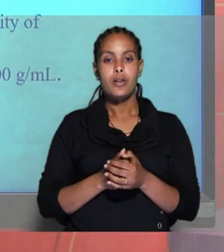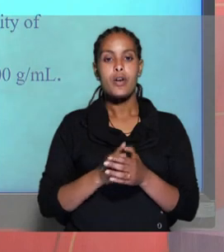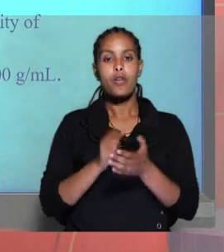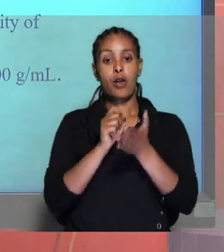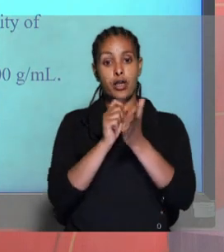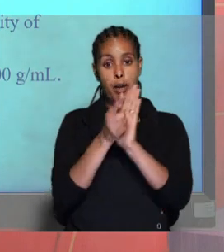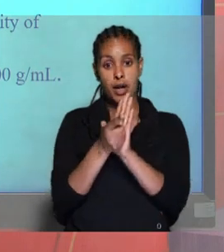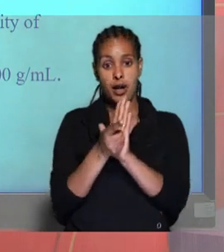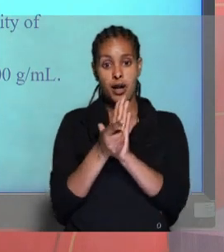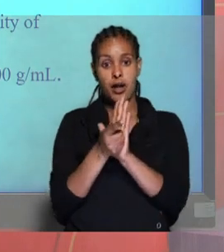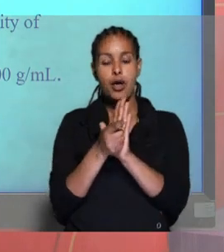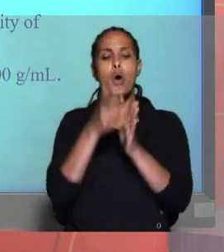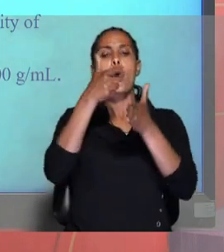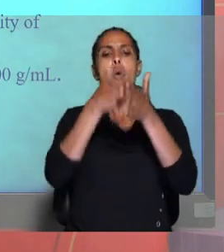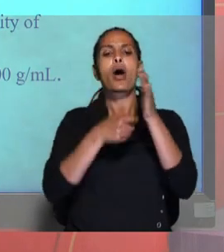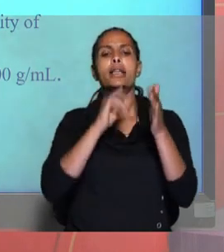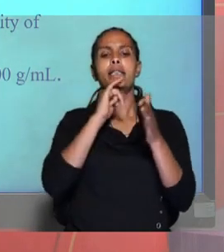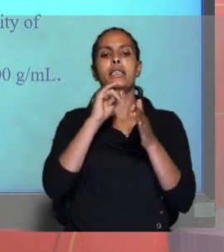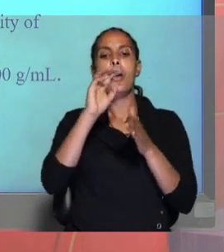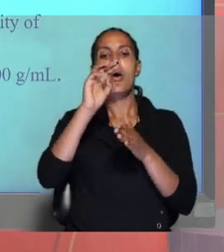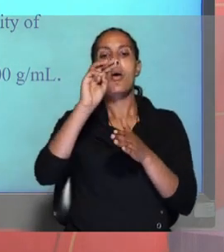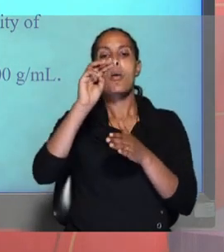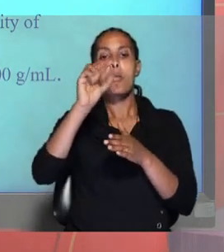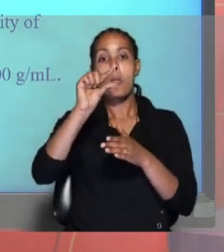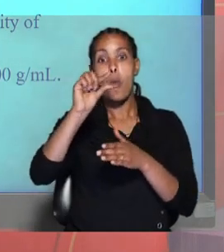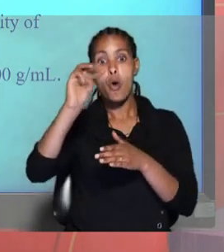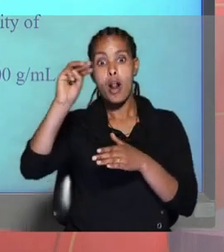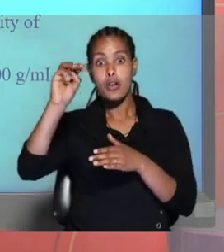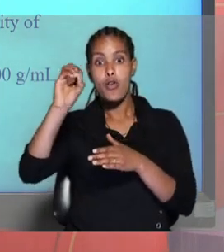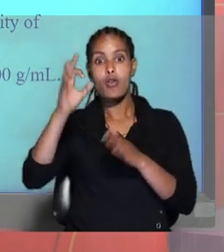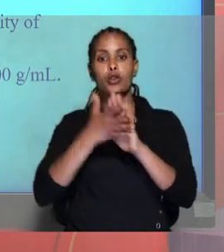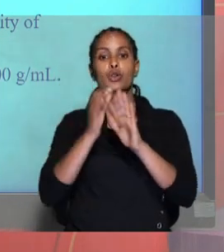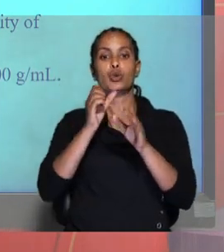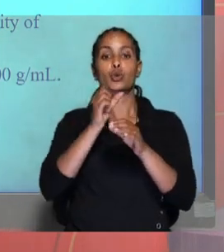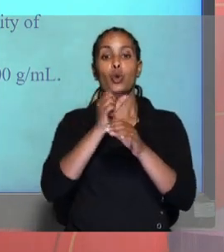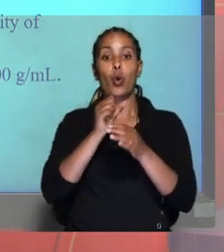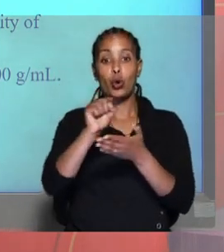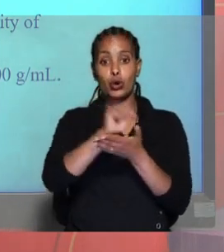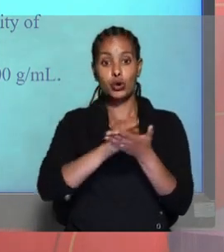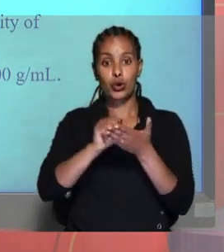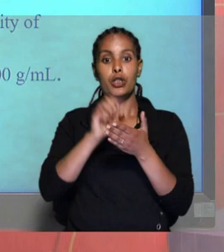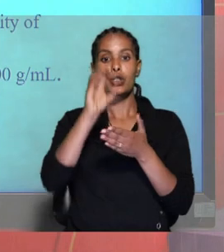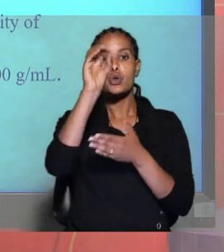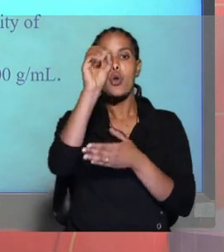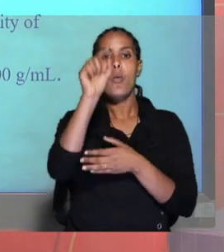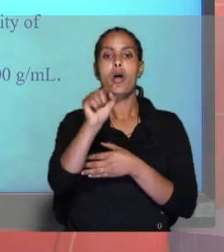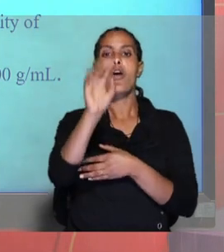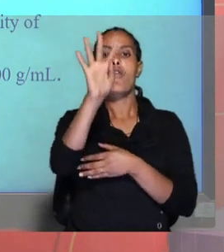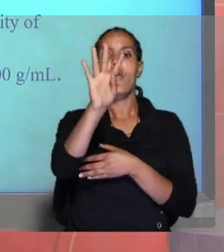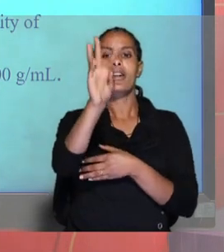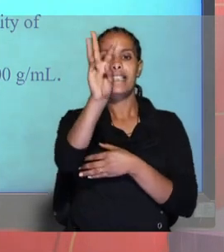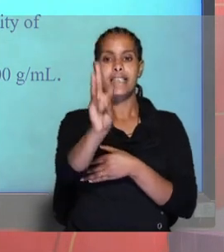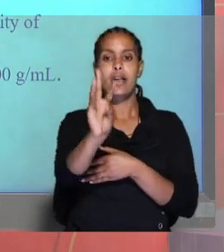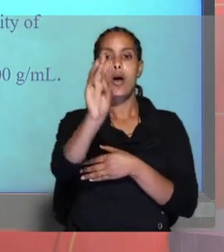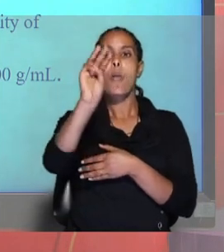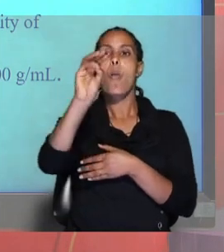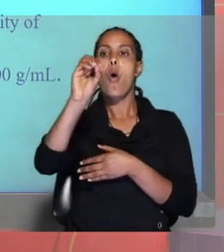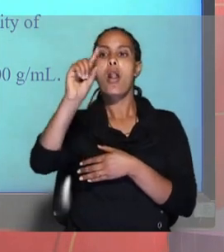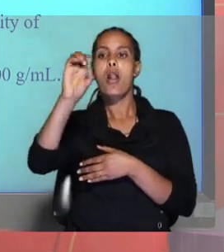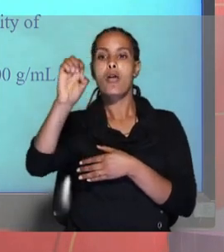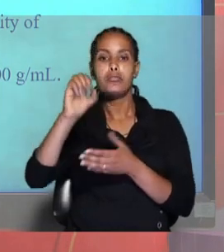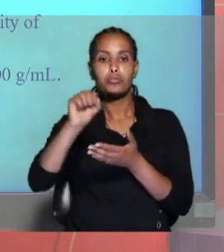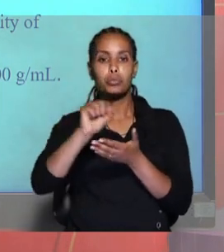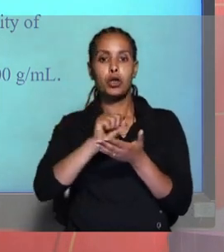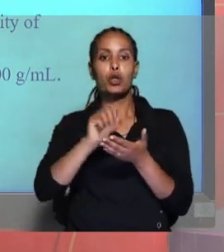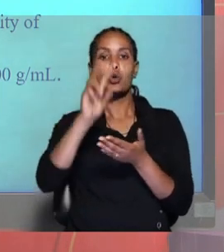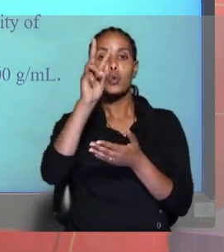For example, what is the molality of a solution containing 0.46 mole of solids